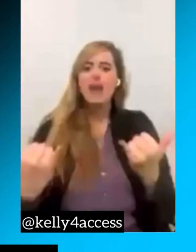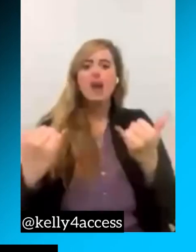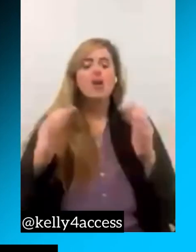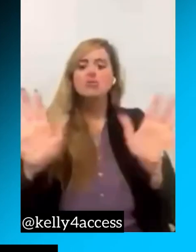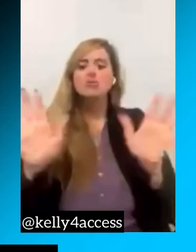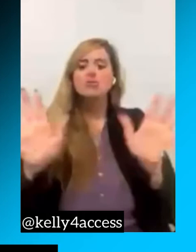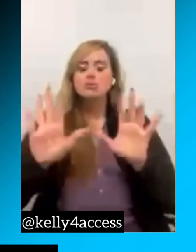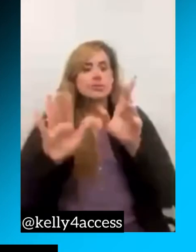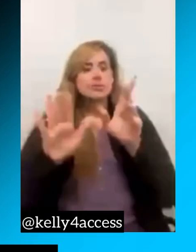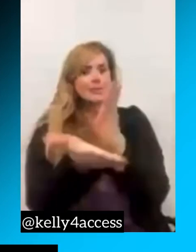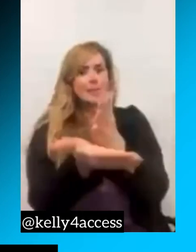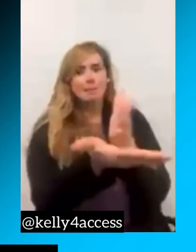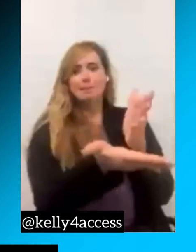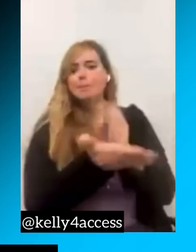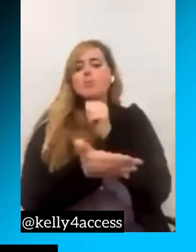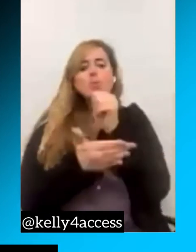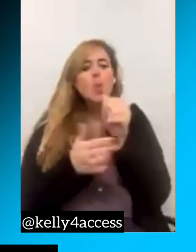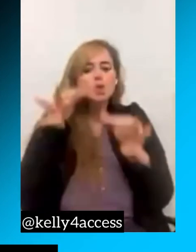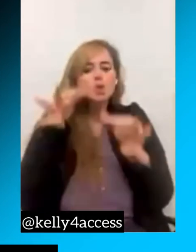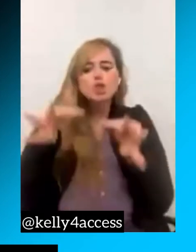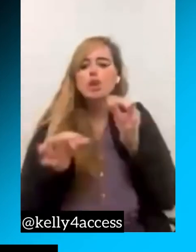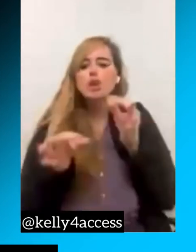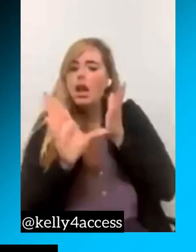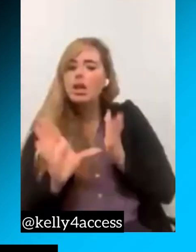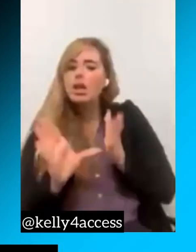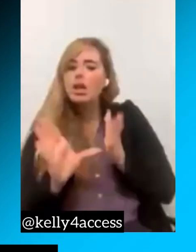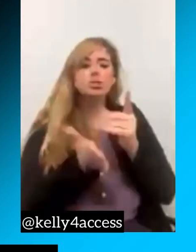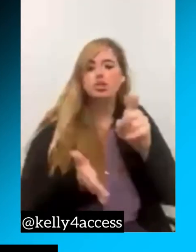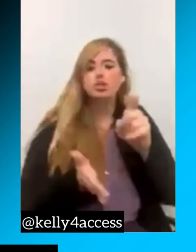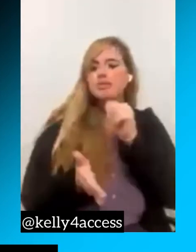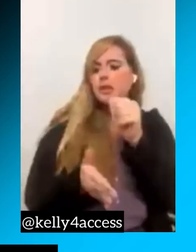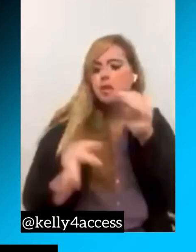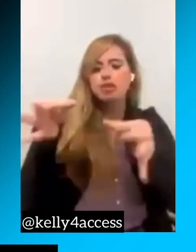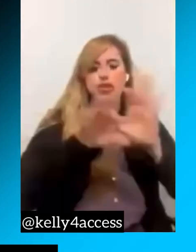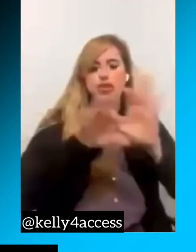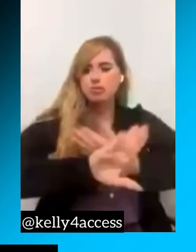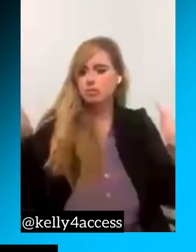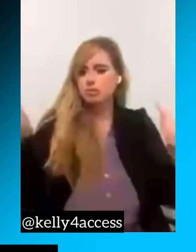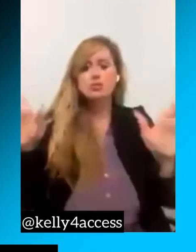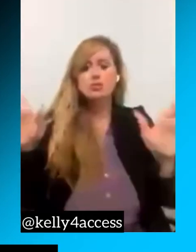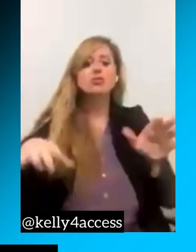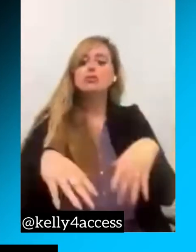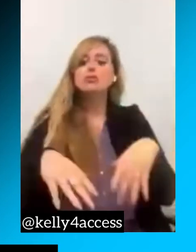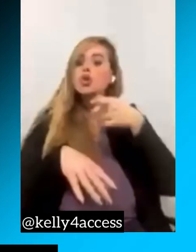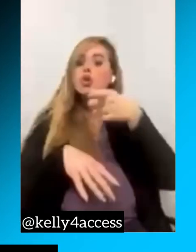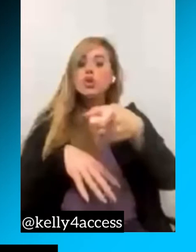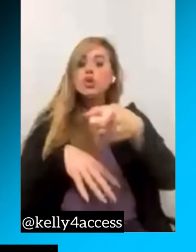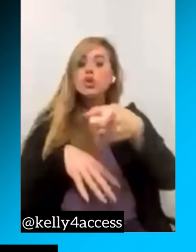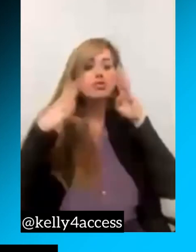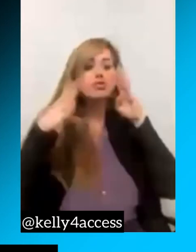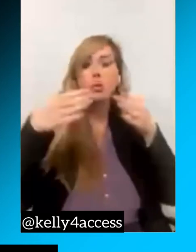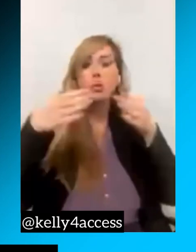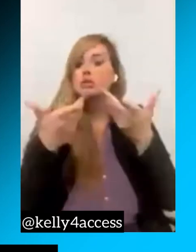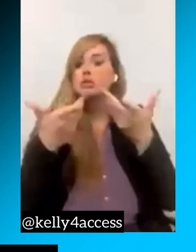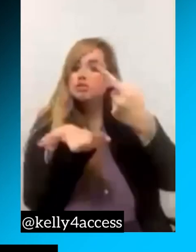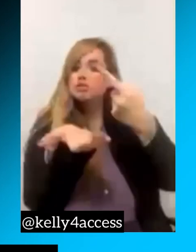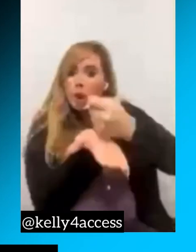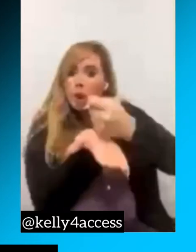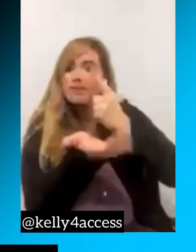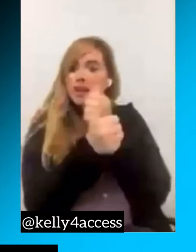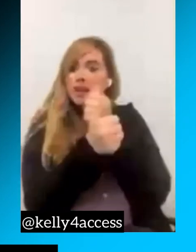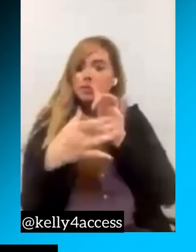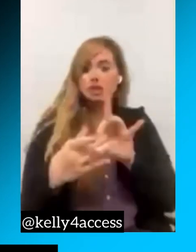to really not do that if you work with one that's in any kind of relationship. You need to check your own biases